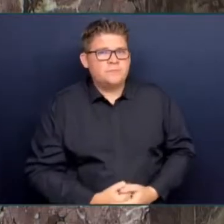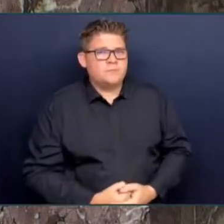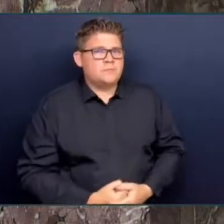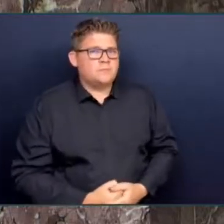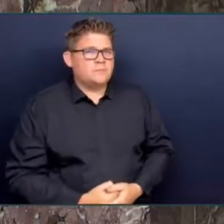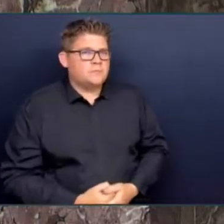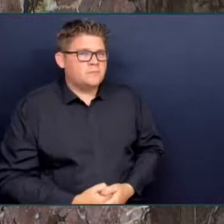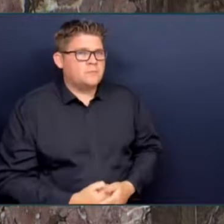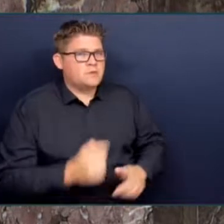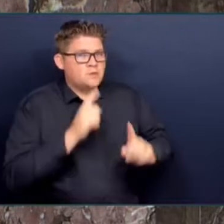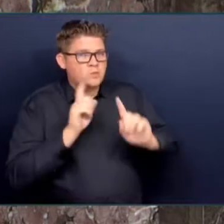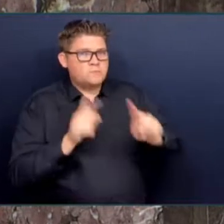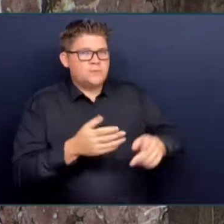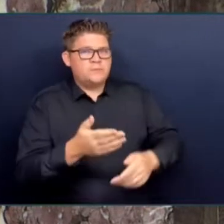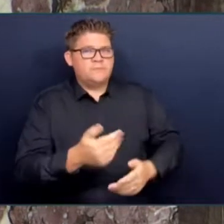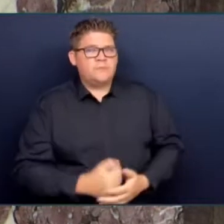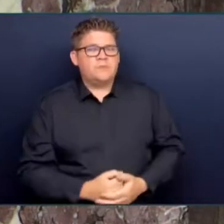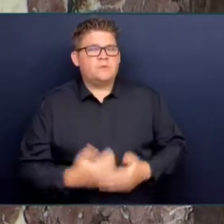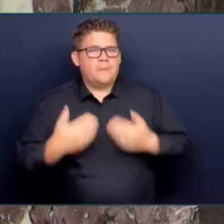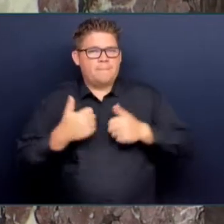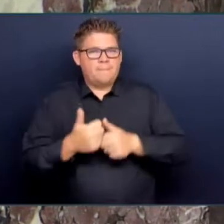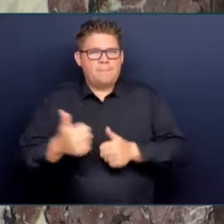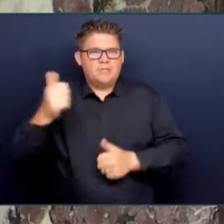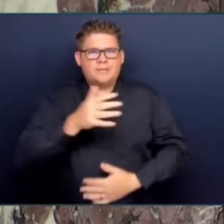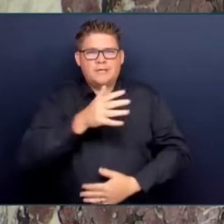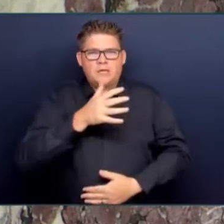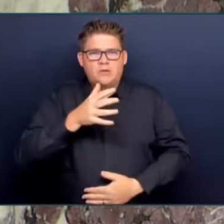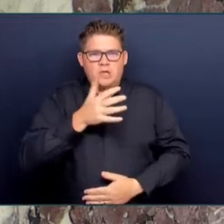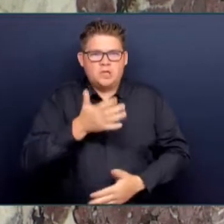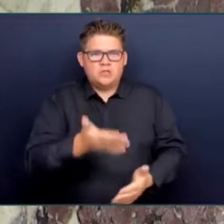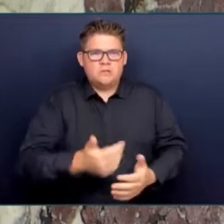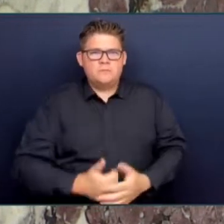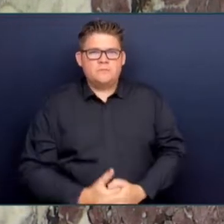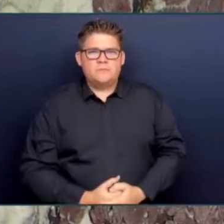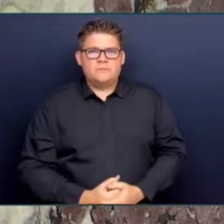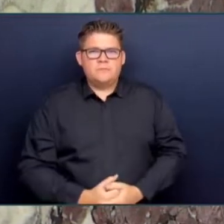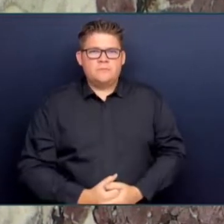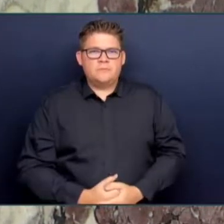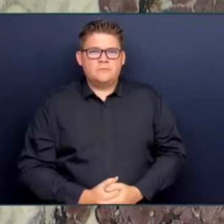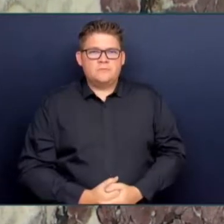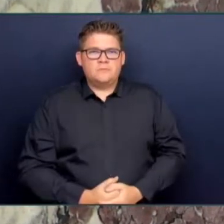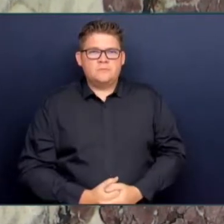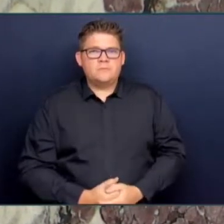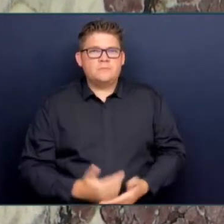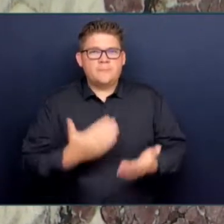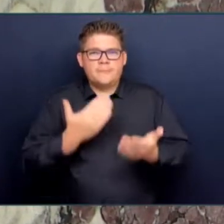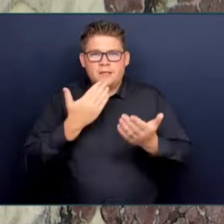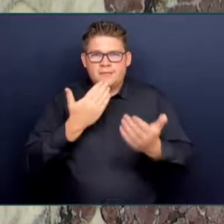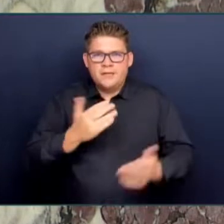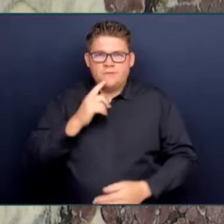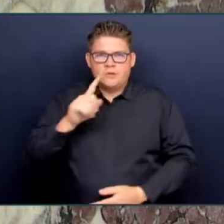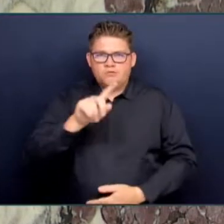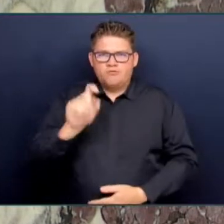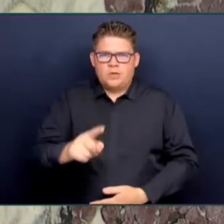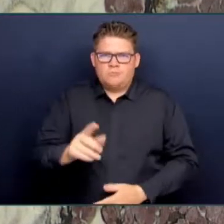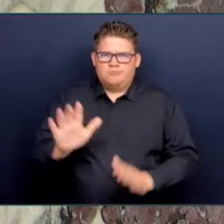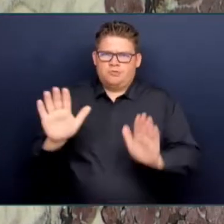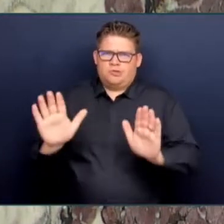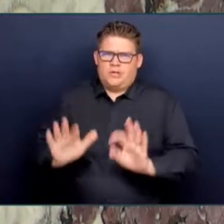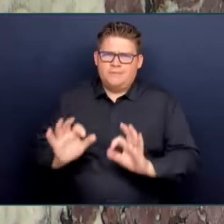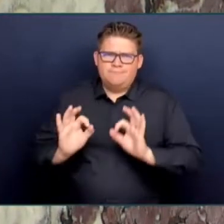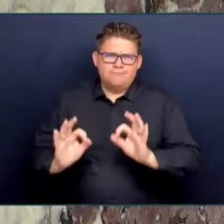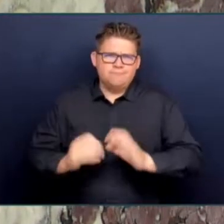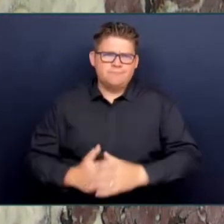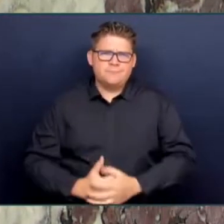Thank you, Mr. Speaker, and thank you to the member for the great question. We were to sit down this week to have a meeting, but